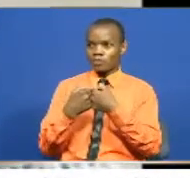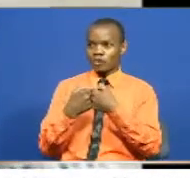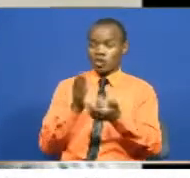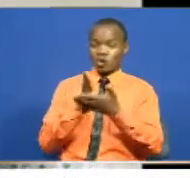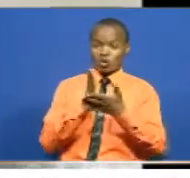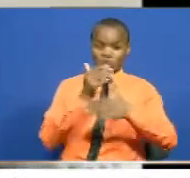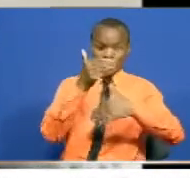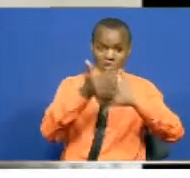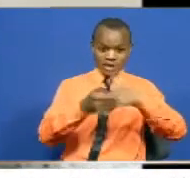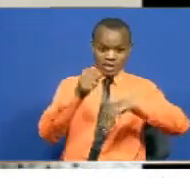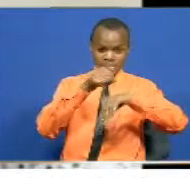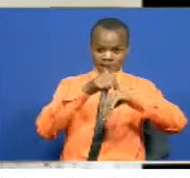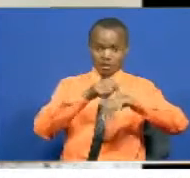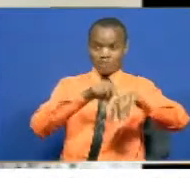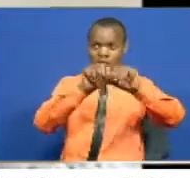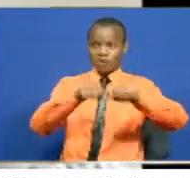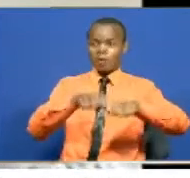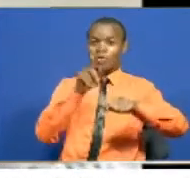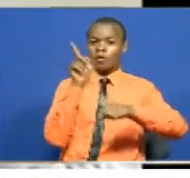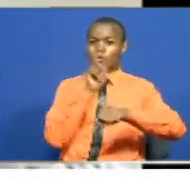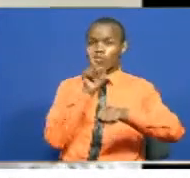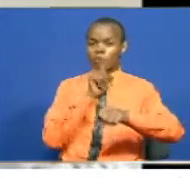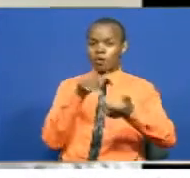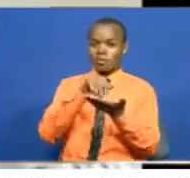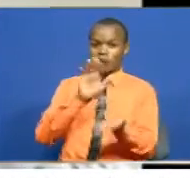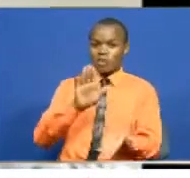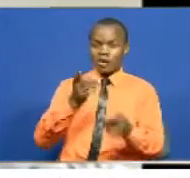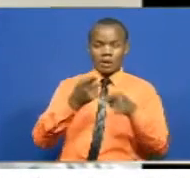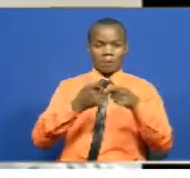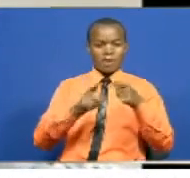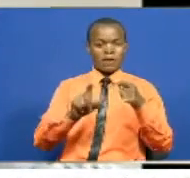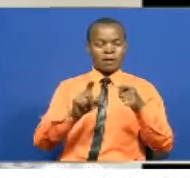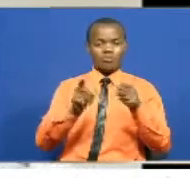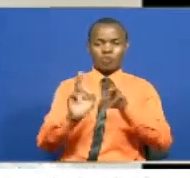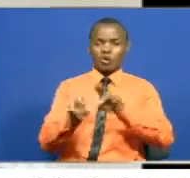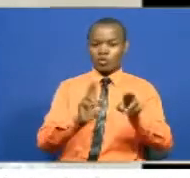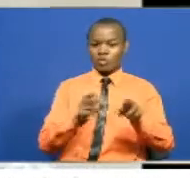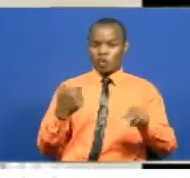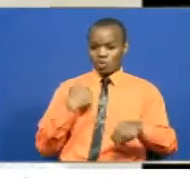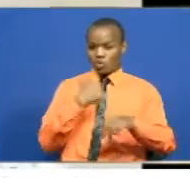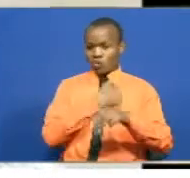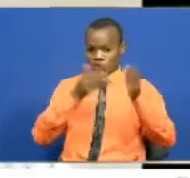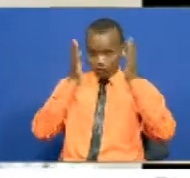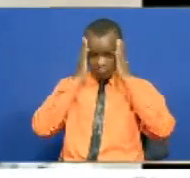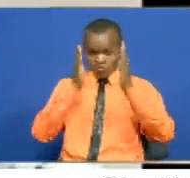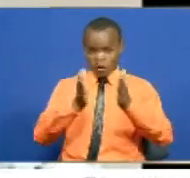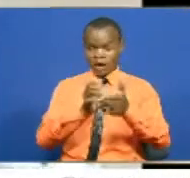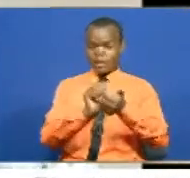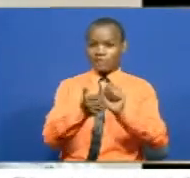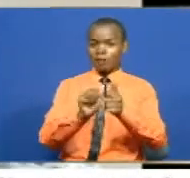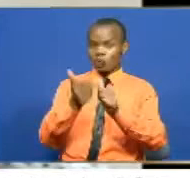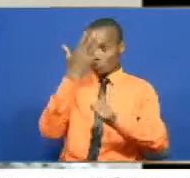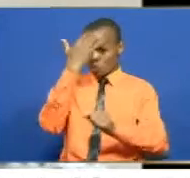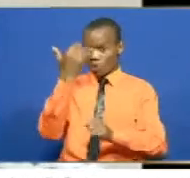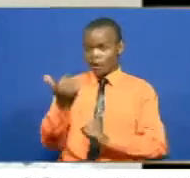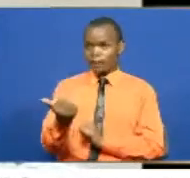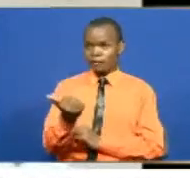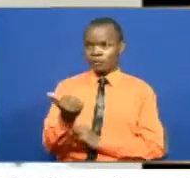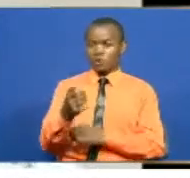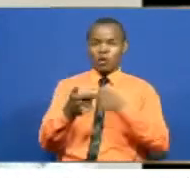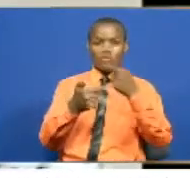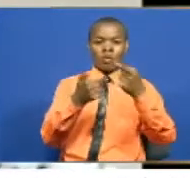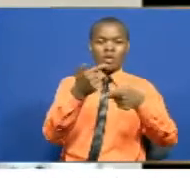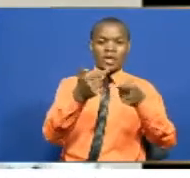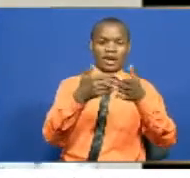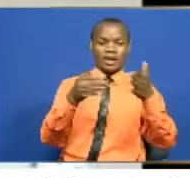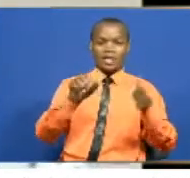us, but we're still preparing. That is a basketball game. We are focused on that game because to win Angola and to win Senegal will